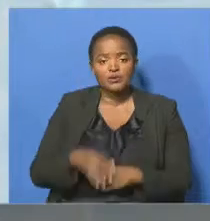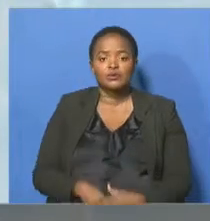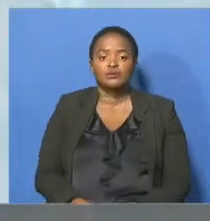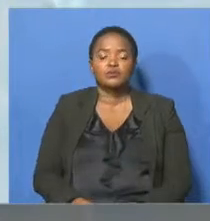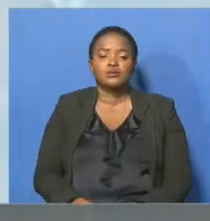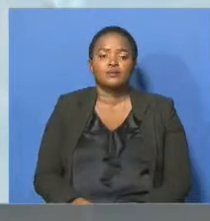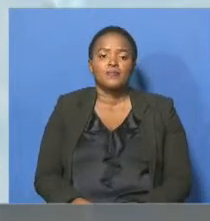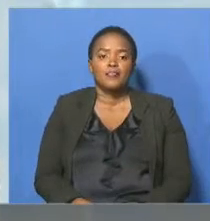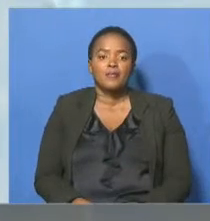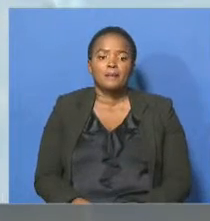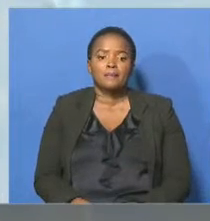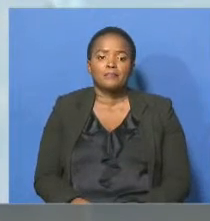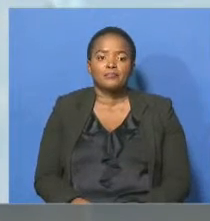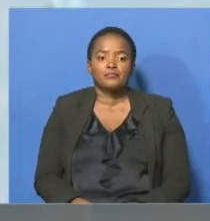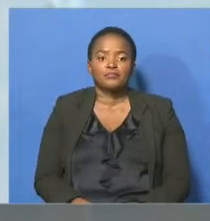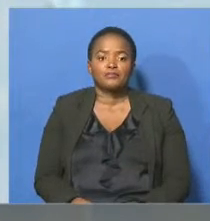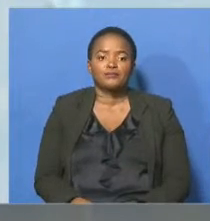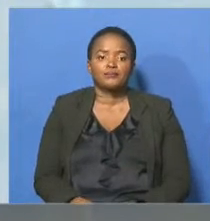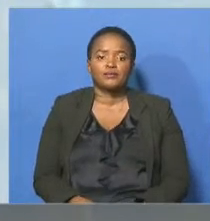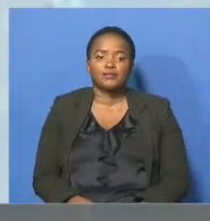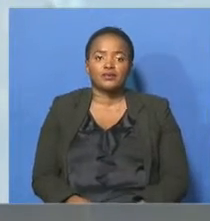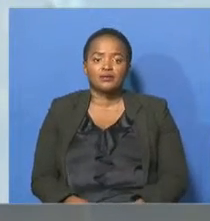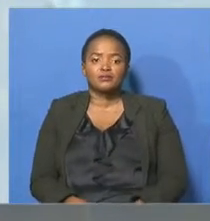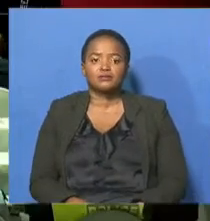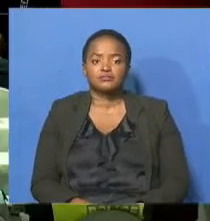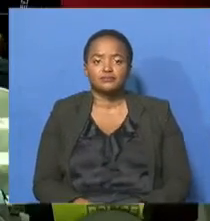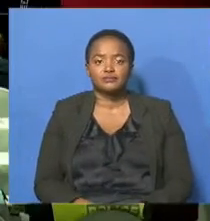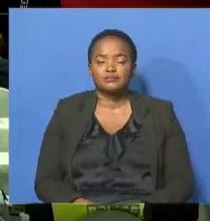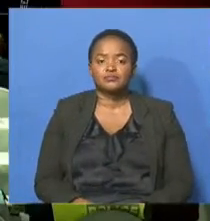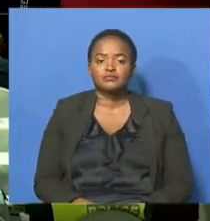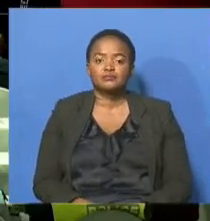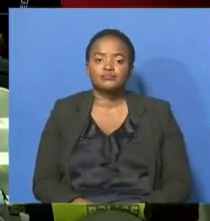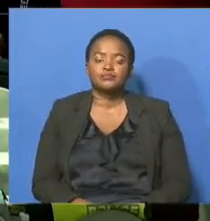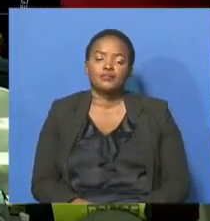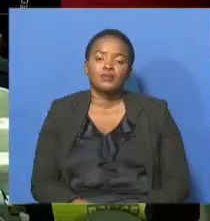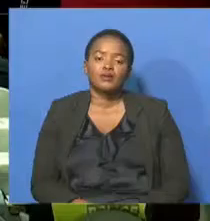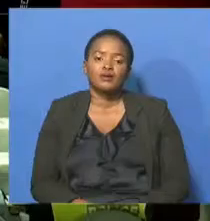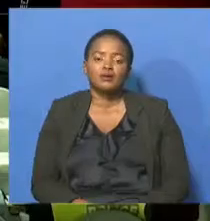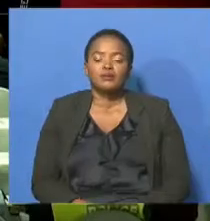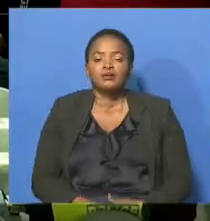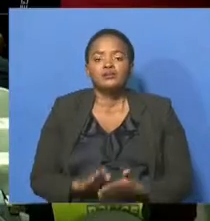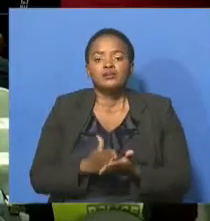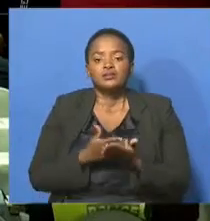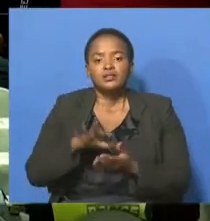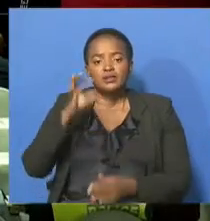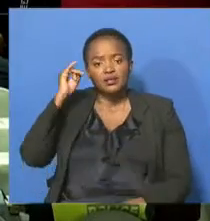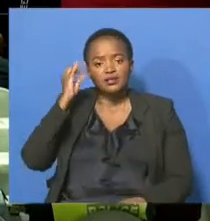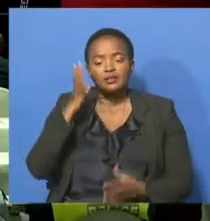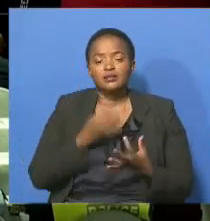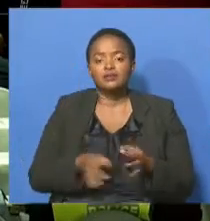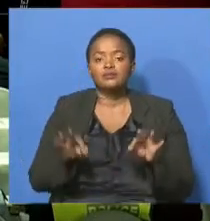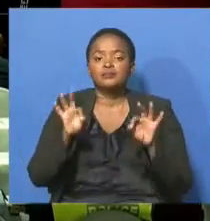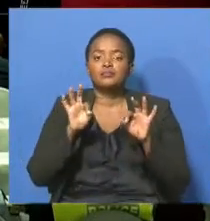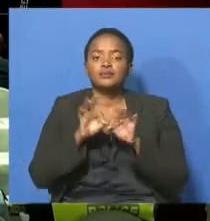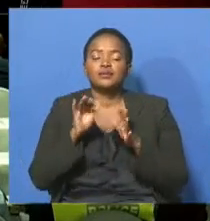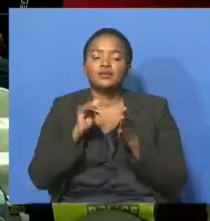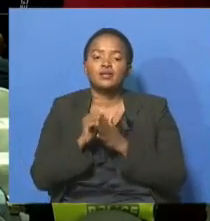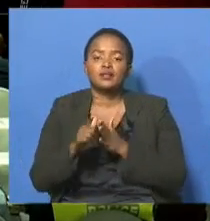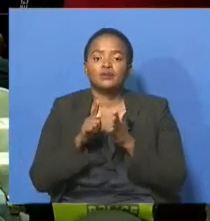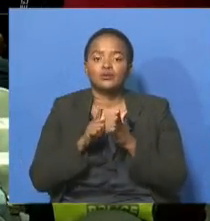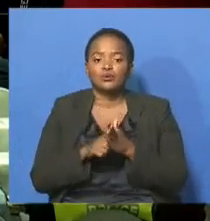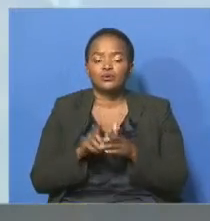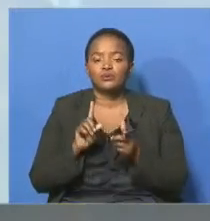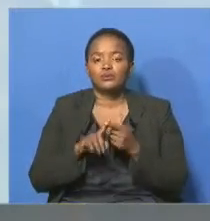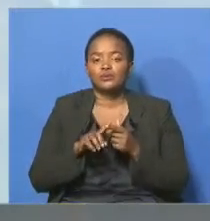mongame o Ke a leboga mme. o suggest gore wa kanya gore go tweng ka boripananyana ke a leboga Ke a leboga. nte ke re go botlhokwa thata gore molao o eme